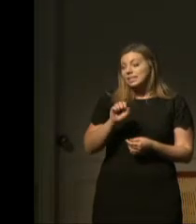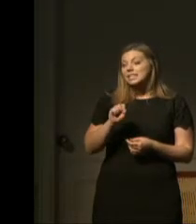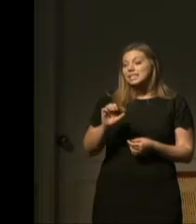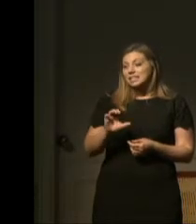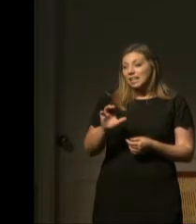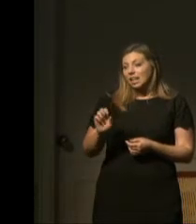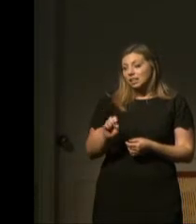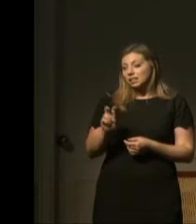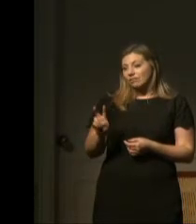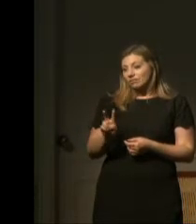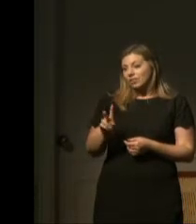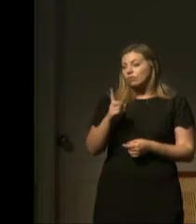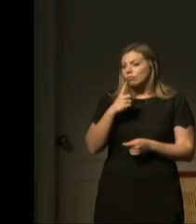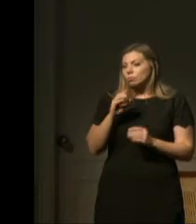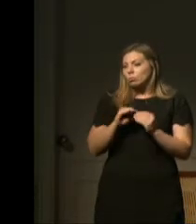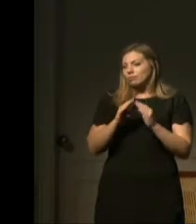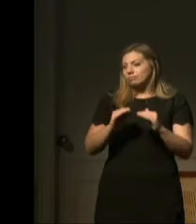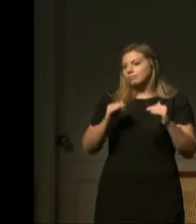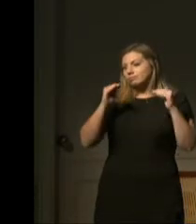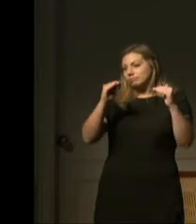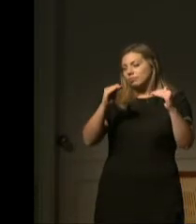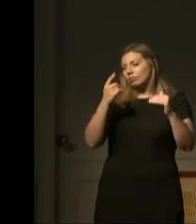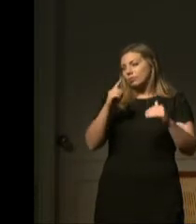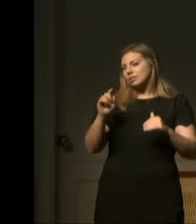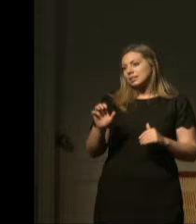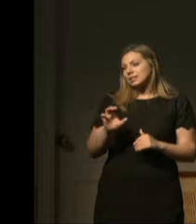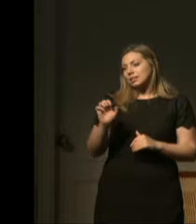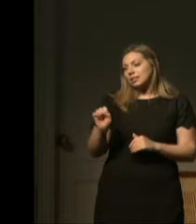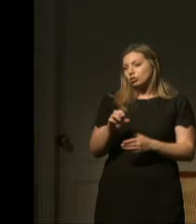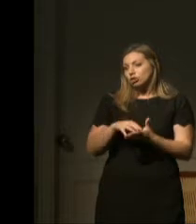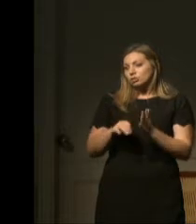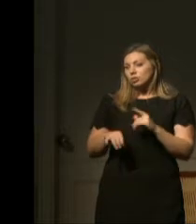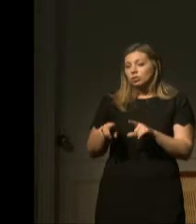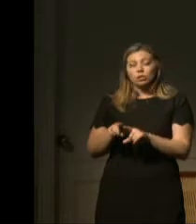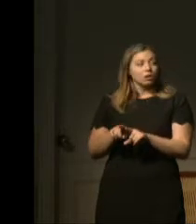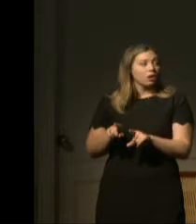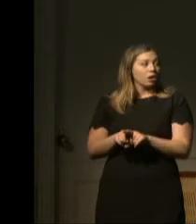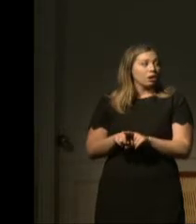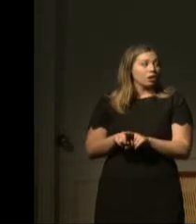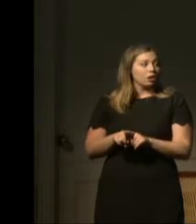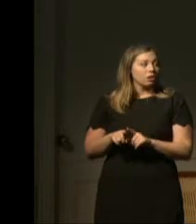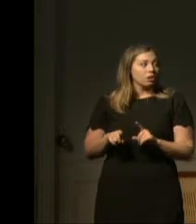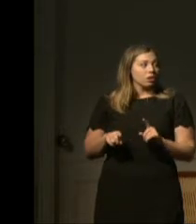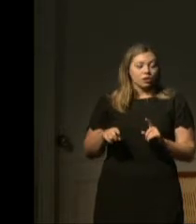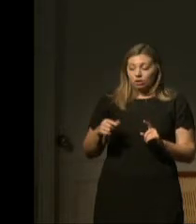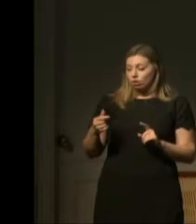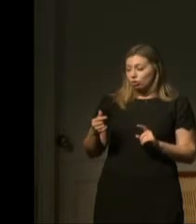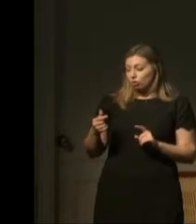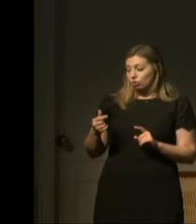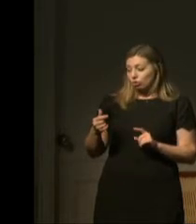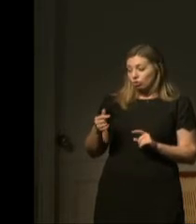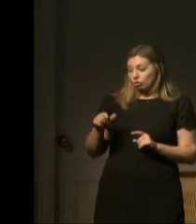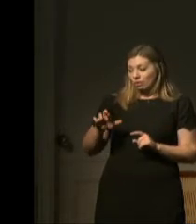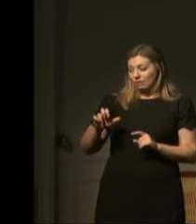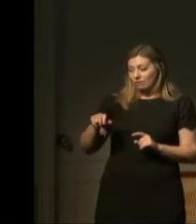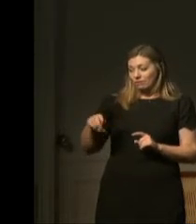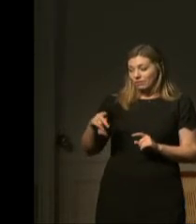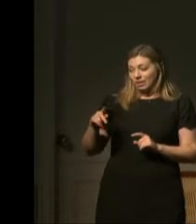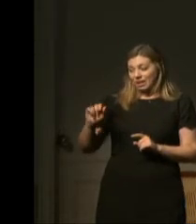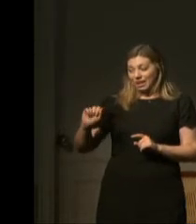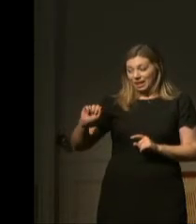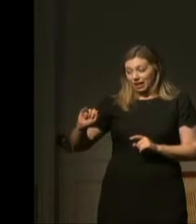more advanced CS students, and a GraphQL API for those in advanced programming